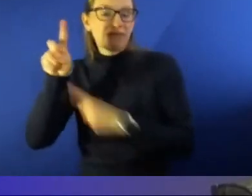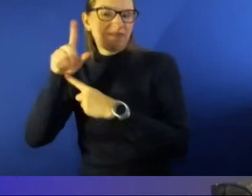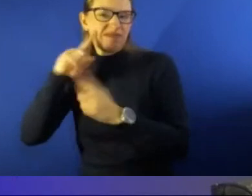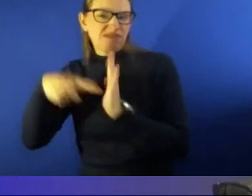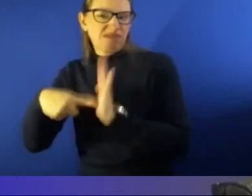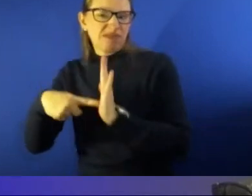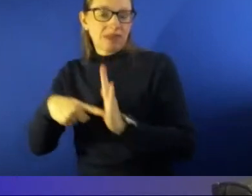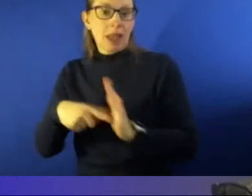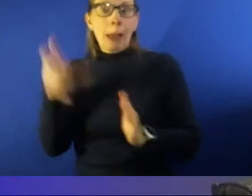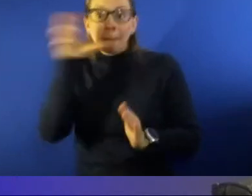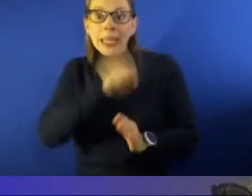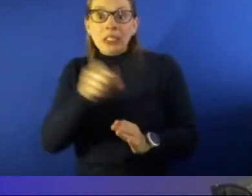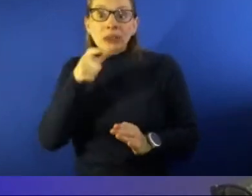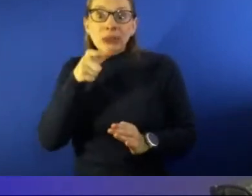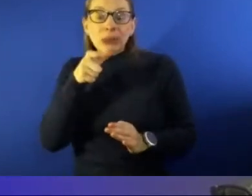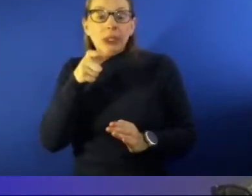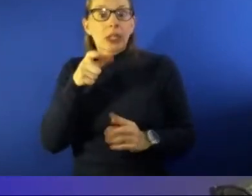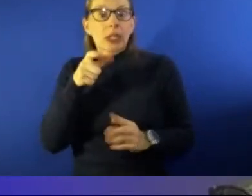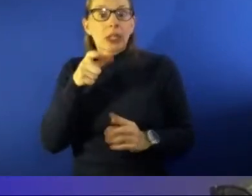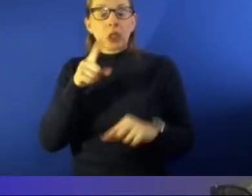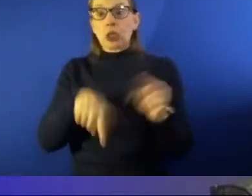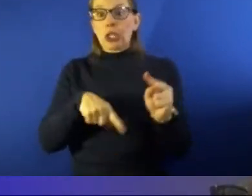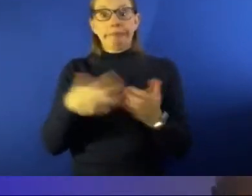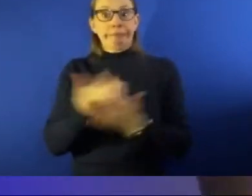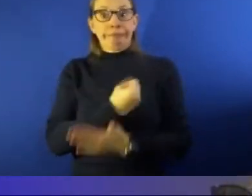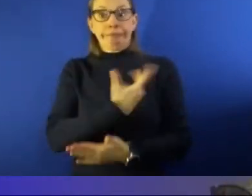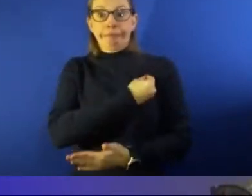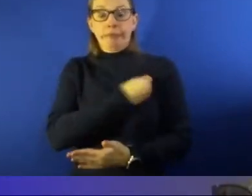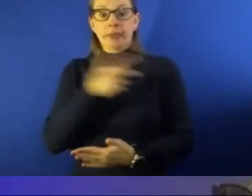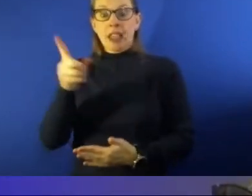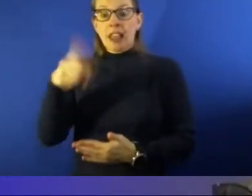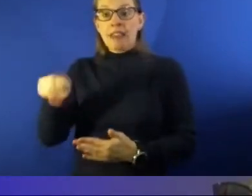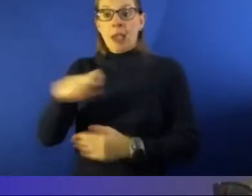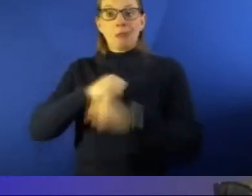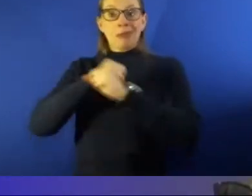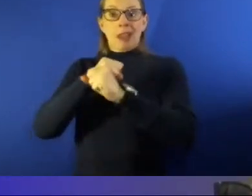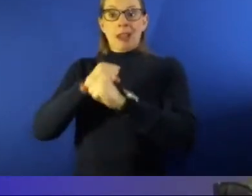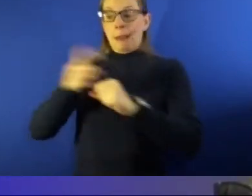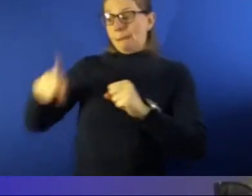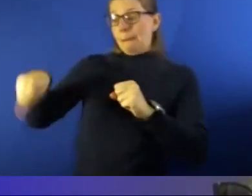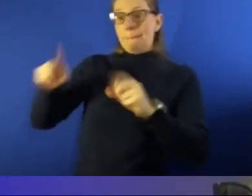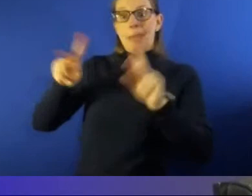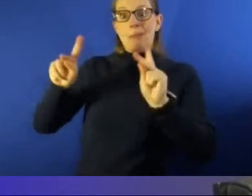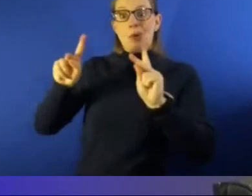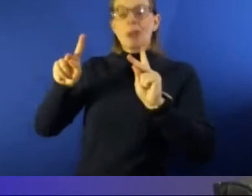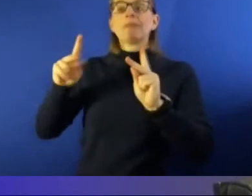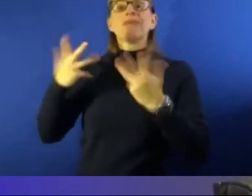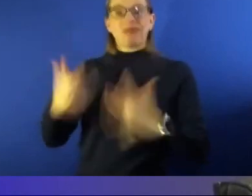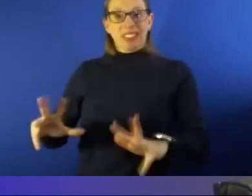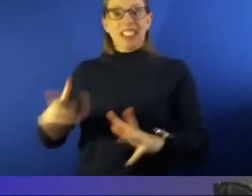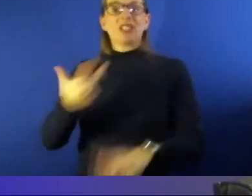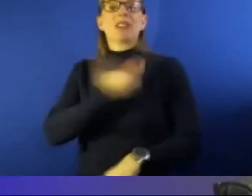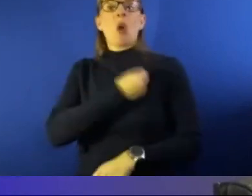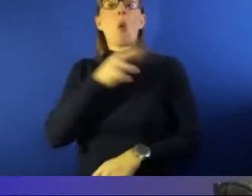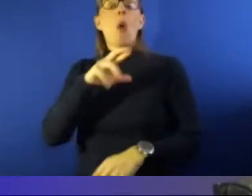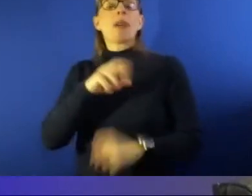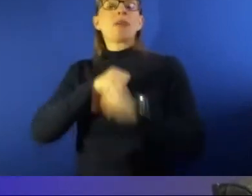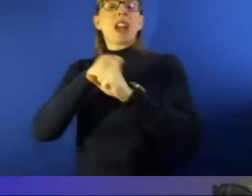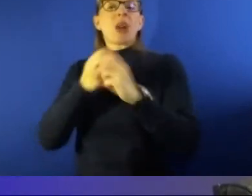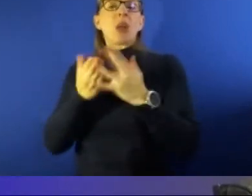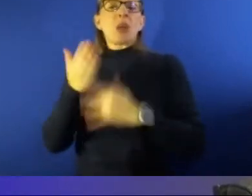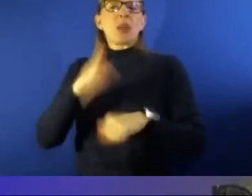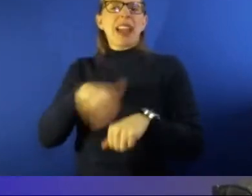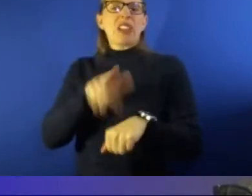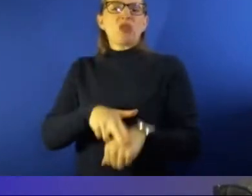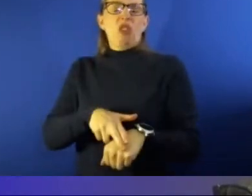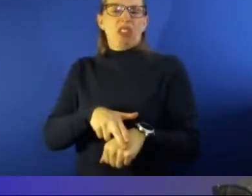missed, who maybe couldn't be vaccinated, are sheltered by those people who are vaccinated or protected through natural immunity. And so in a